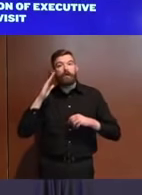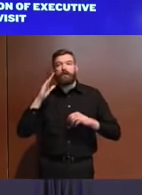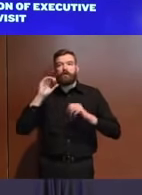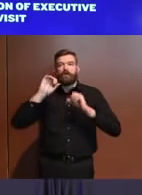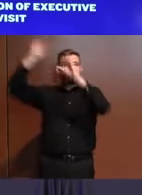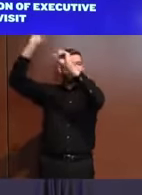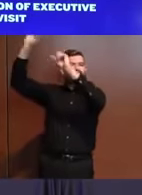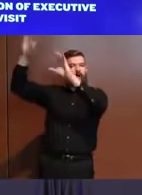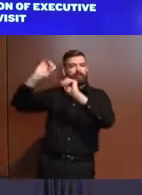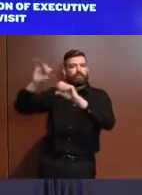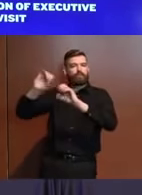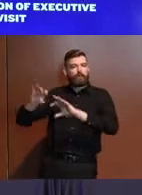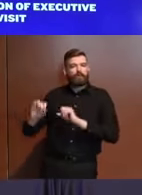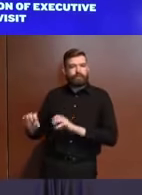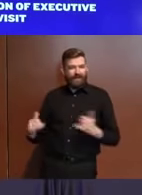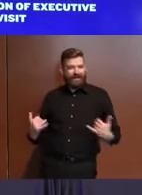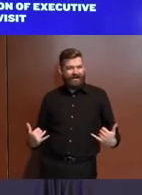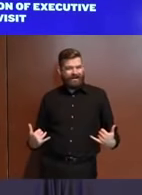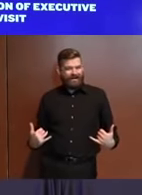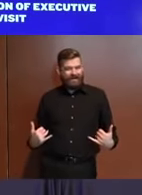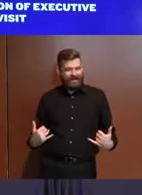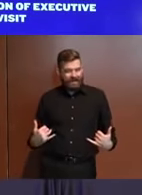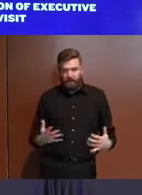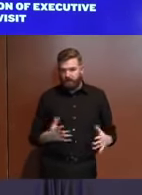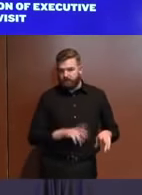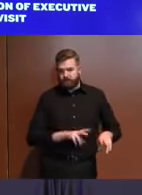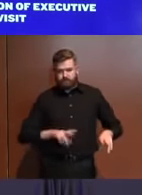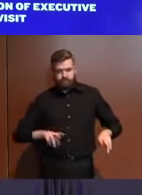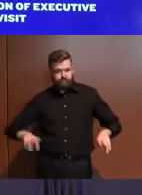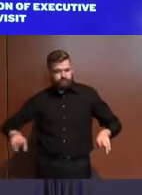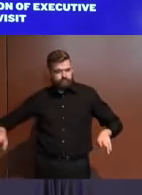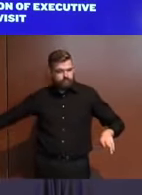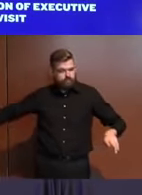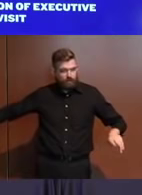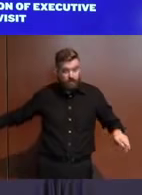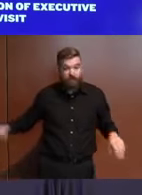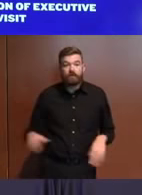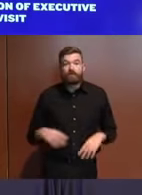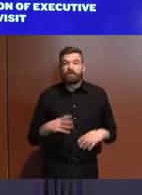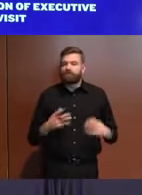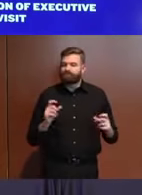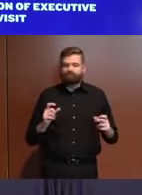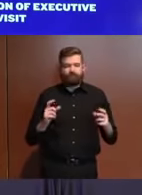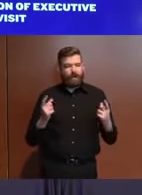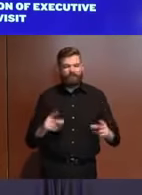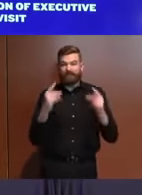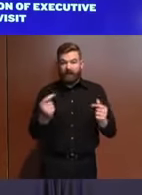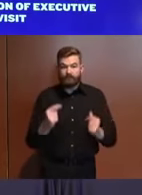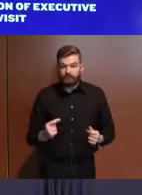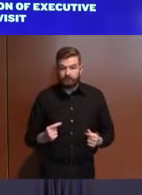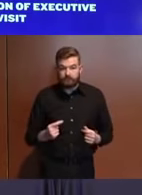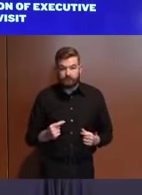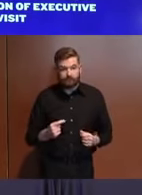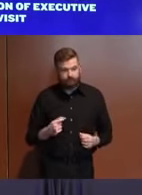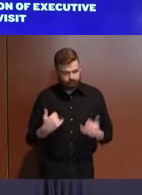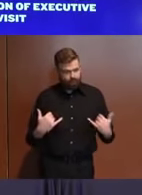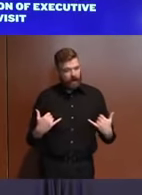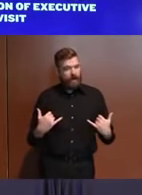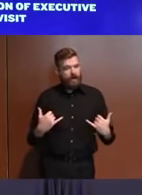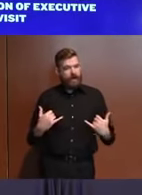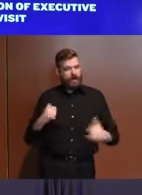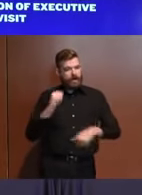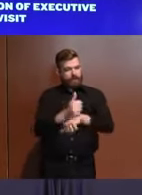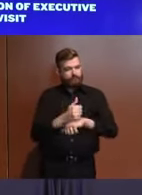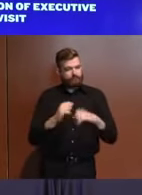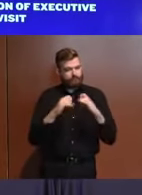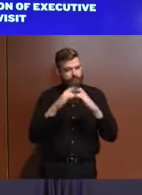this is happening. We told you this would happen quickly, and in fact, it is happening quickly. Having said all that, and Judy has spoken to this, I just want to add